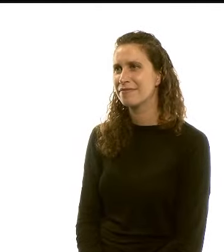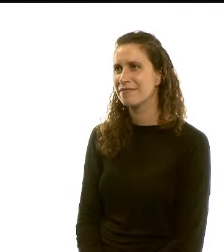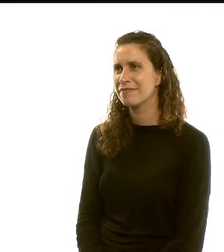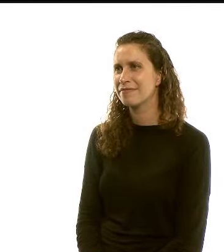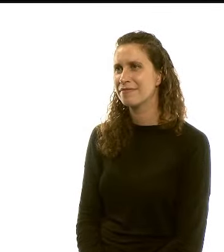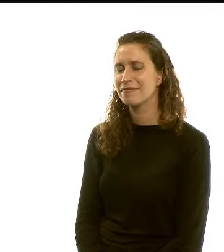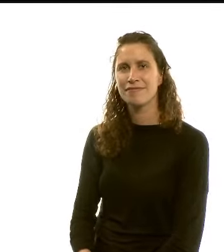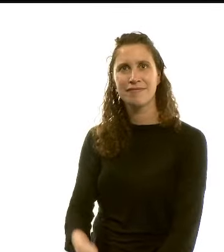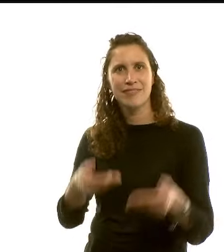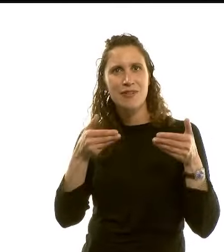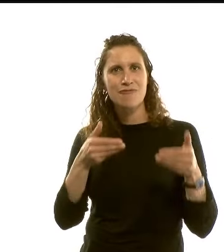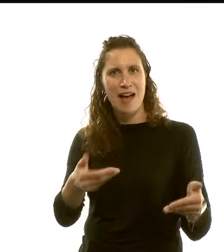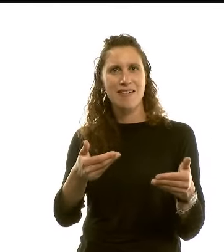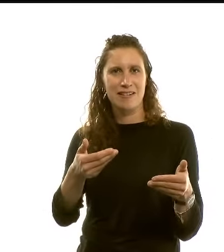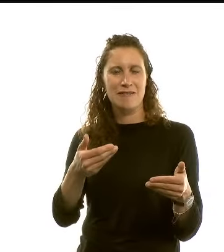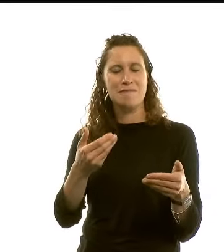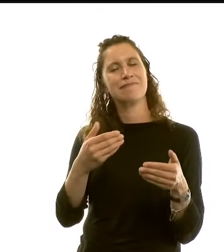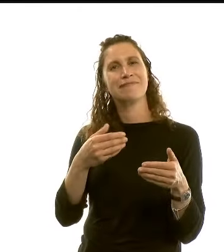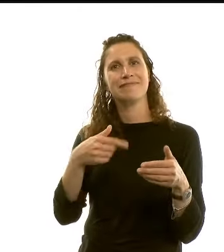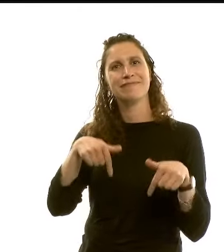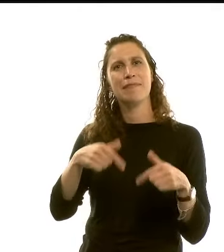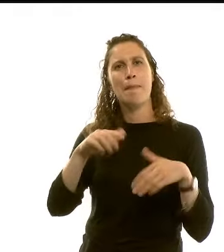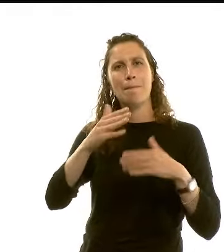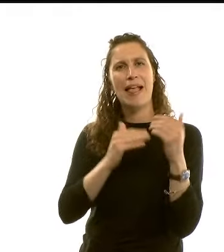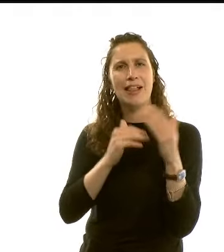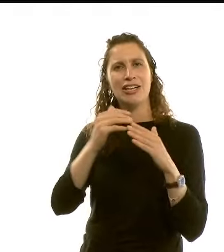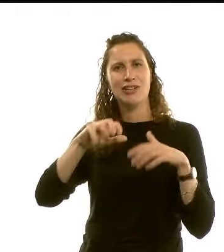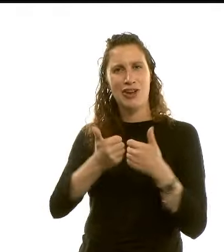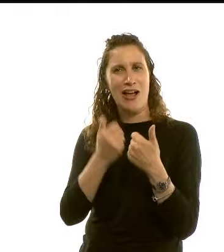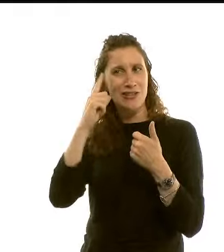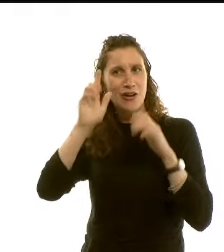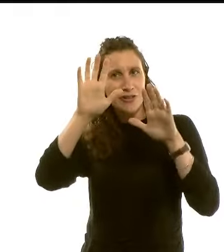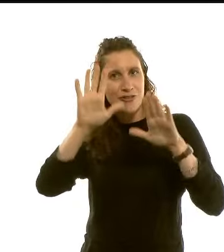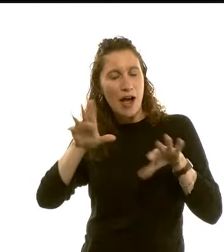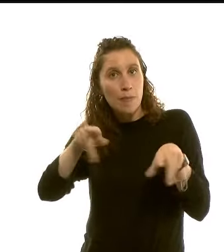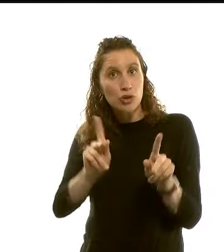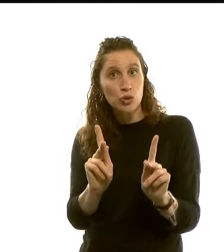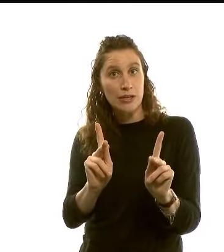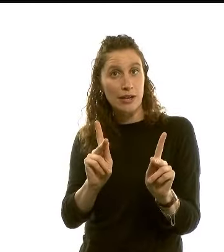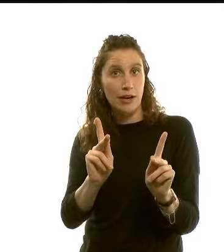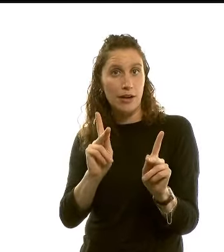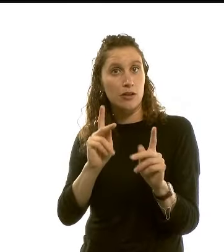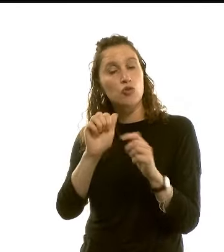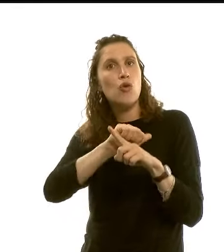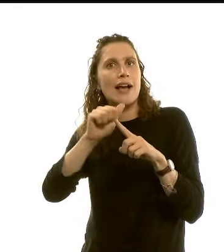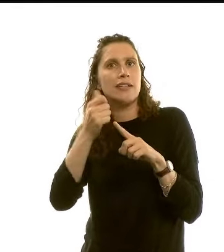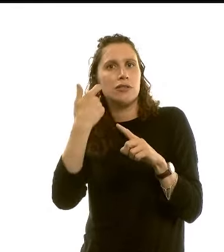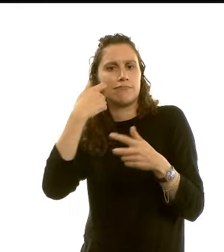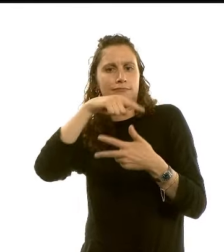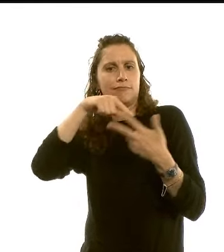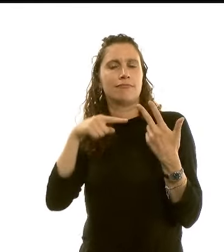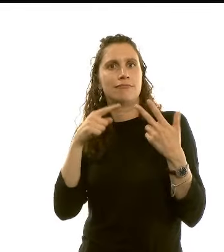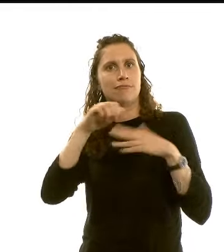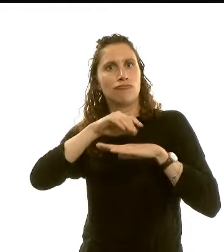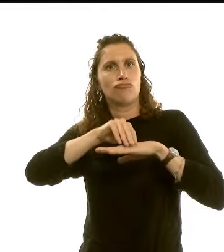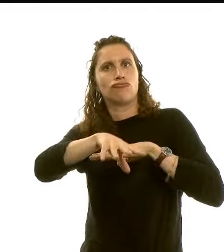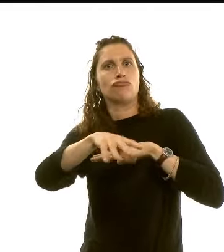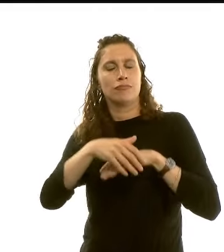Welcome to the Lego Harry Potter Building Challenge. And I thought it would be a great opportunity now to put into practice all the great things we learned throughout our